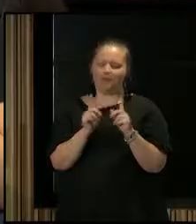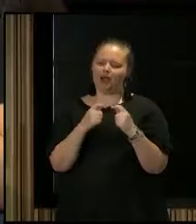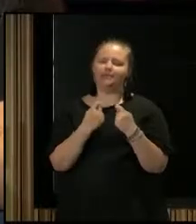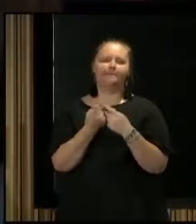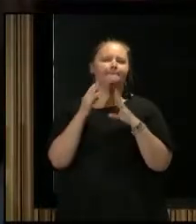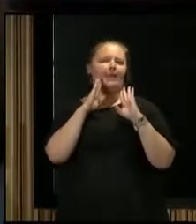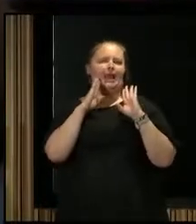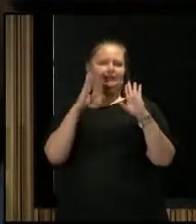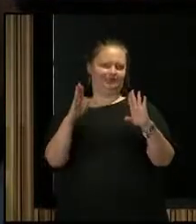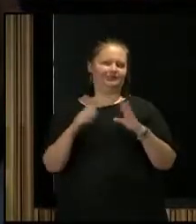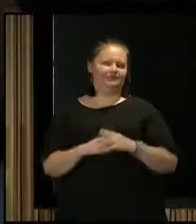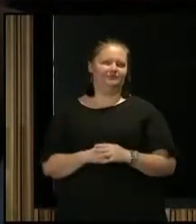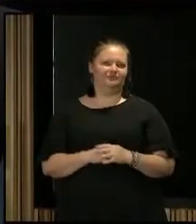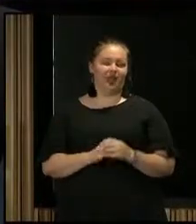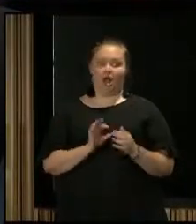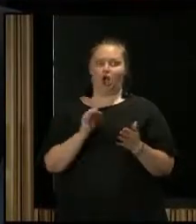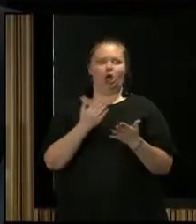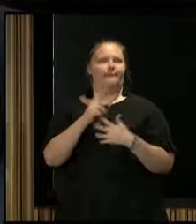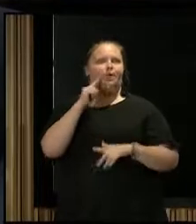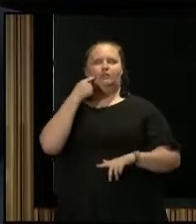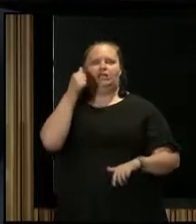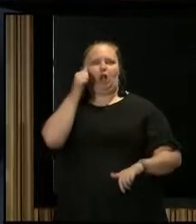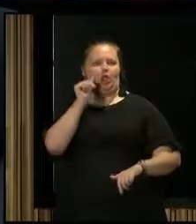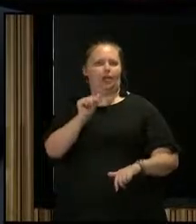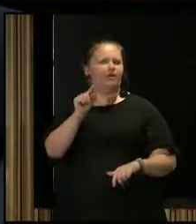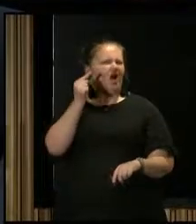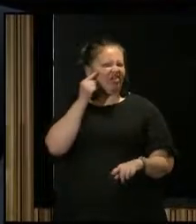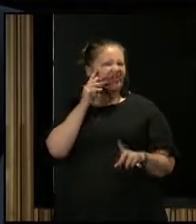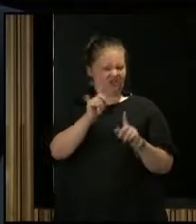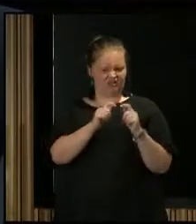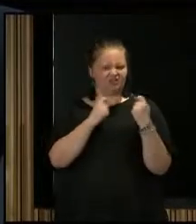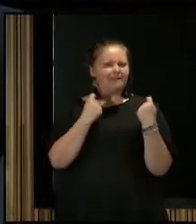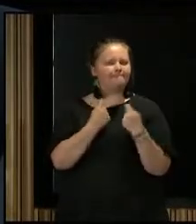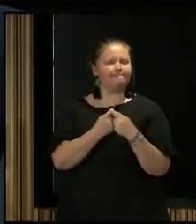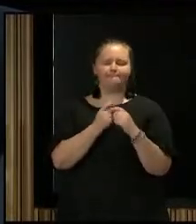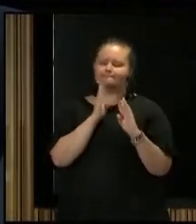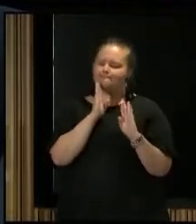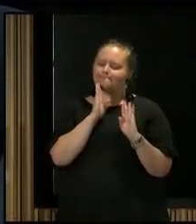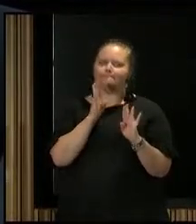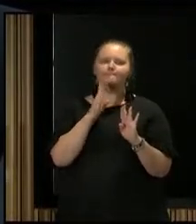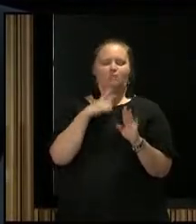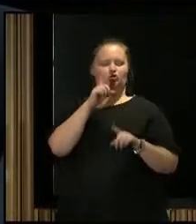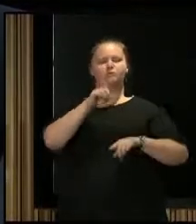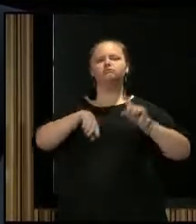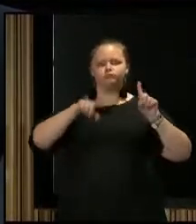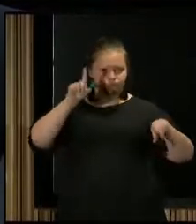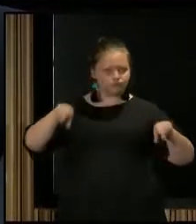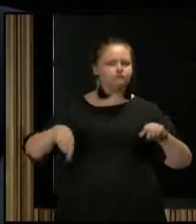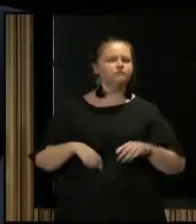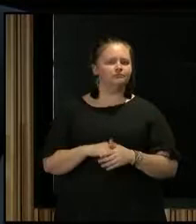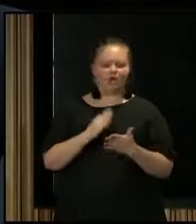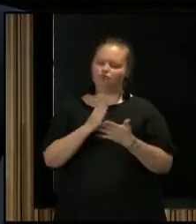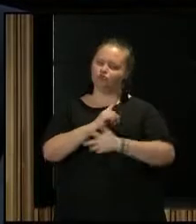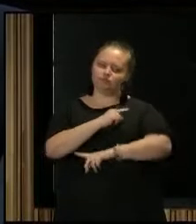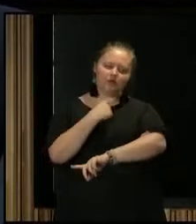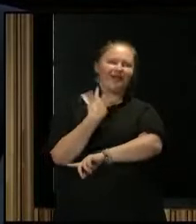didn't purposefully know this, but I think the team is so amazing because they are diverse and they are